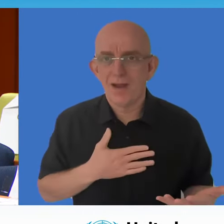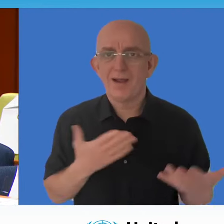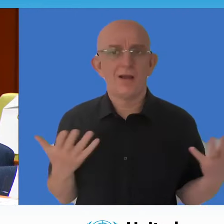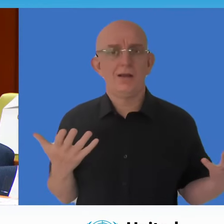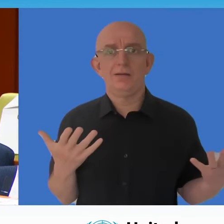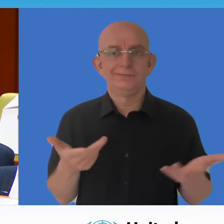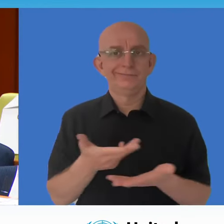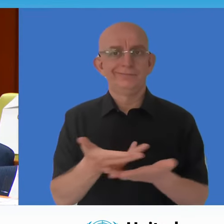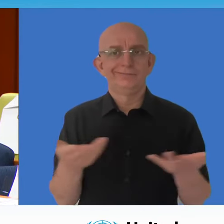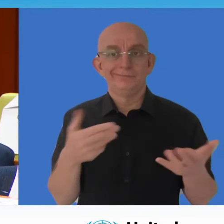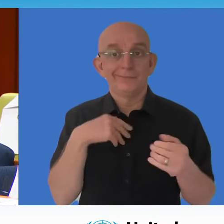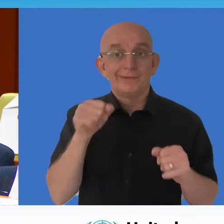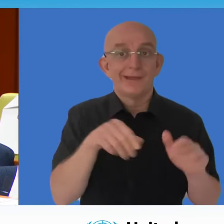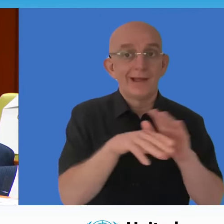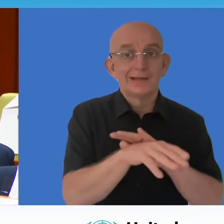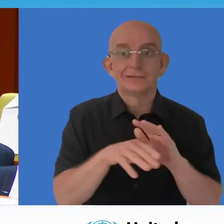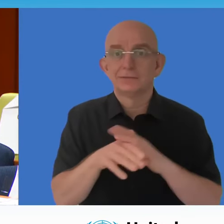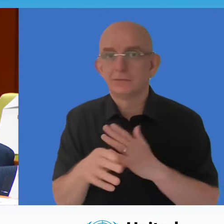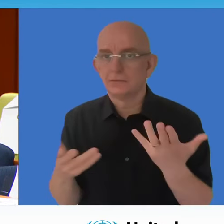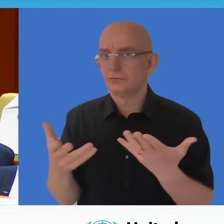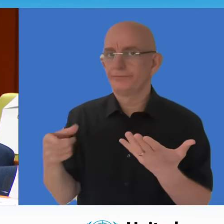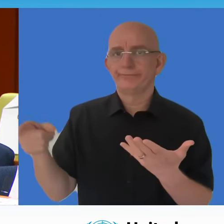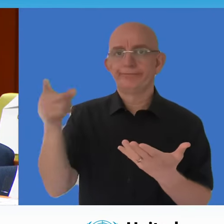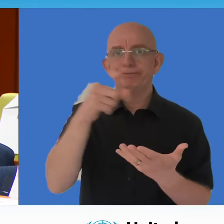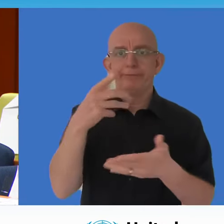Furthermore, limited access to income